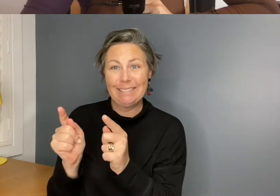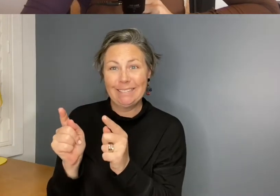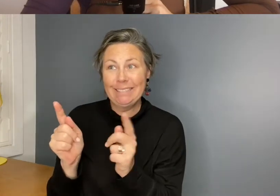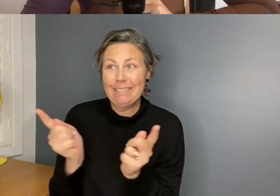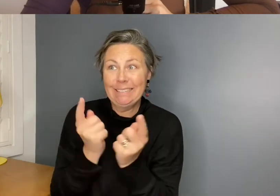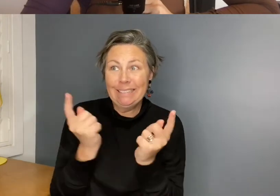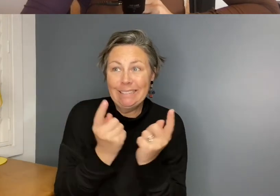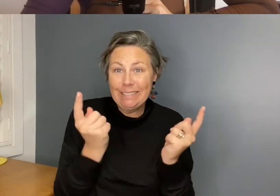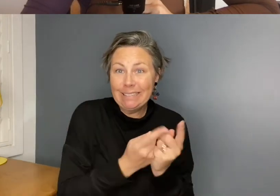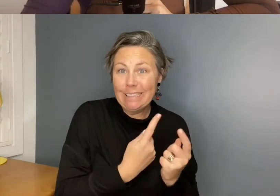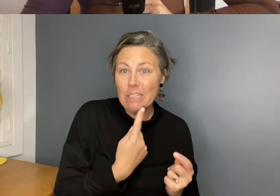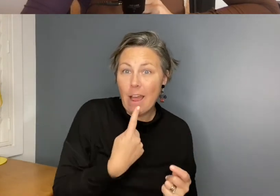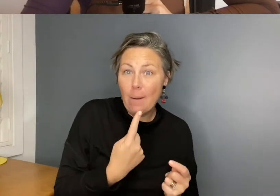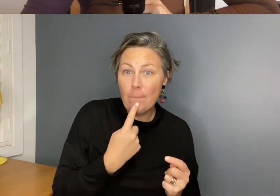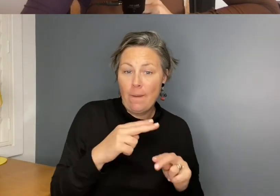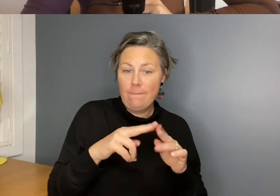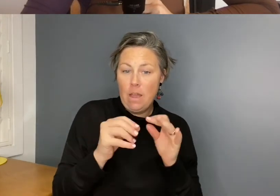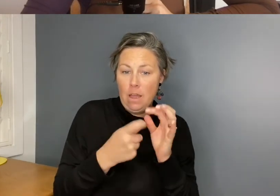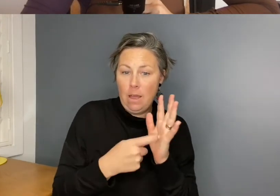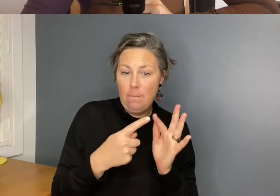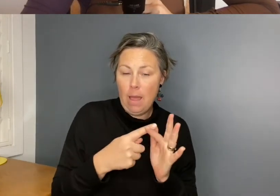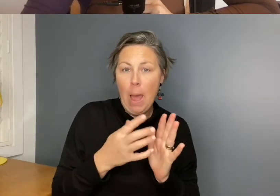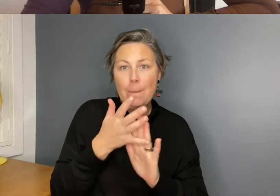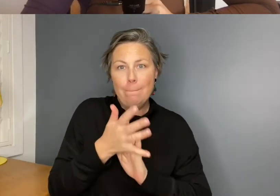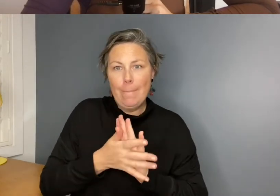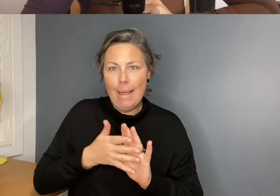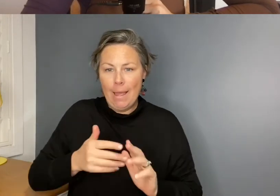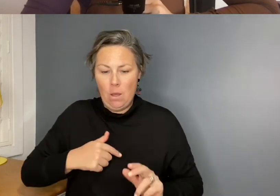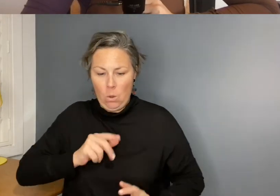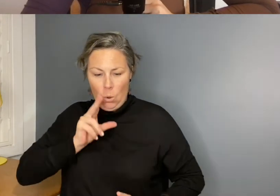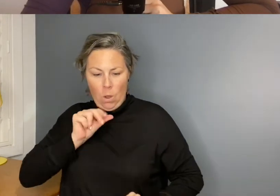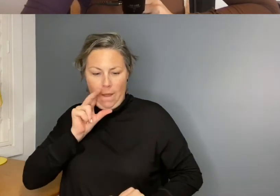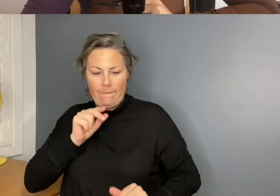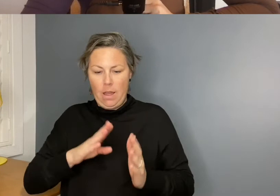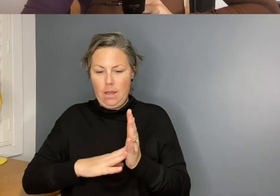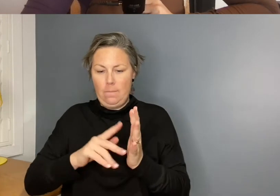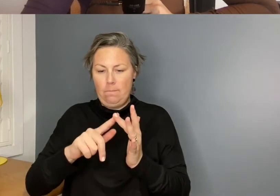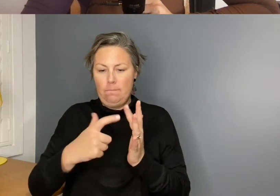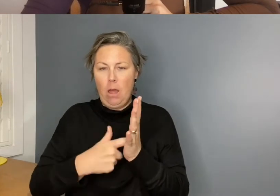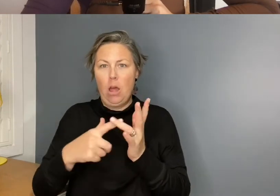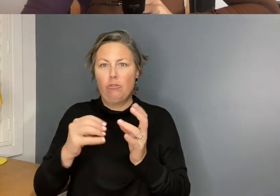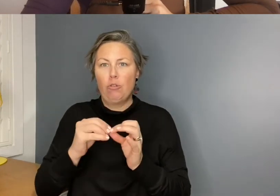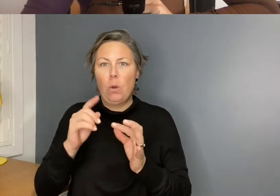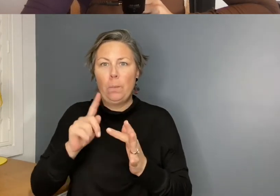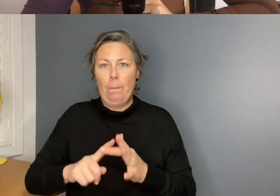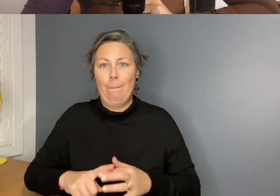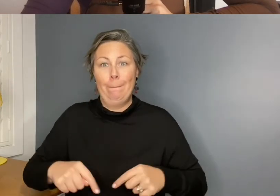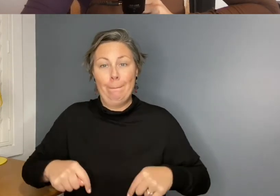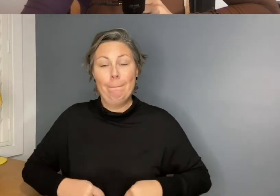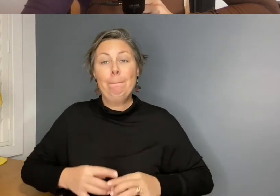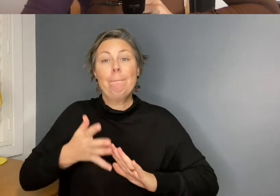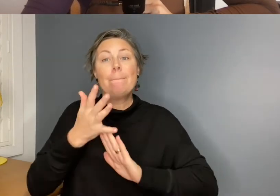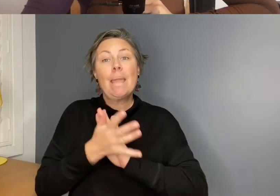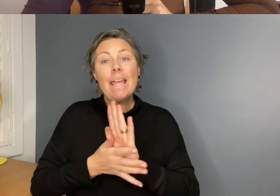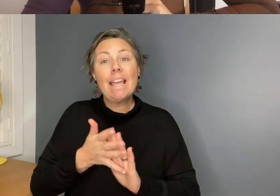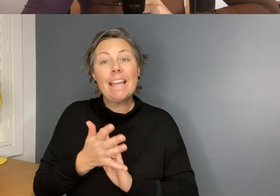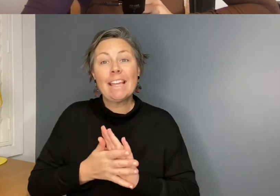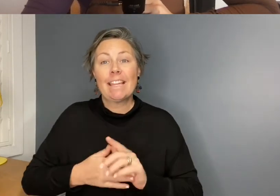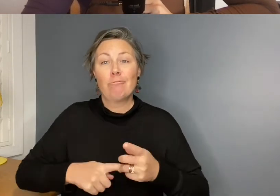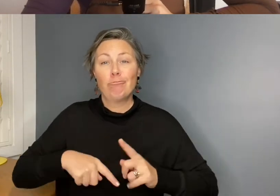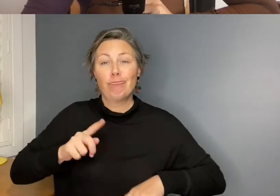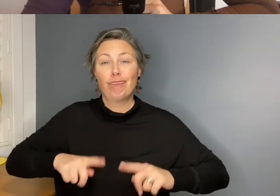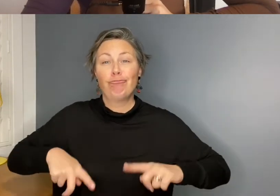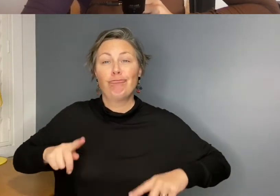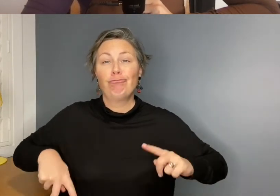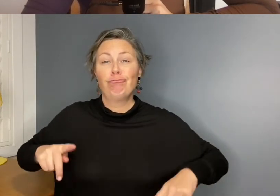more different types of microbe you are supporting. And what that all adds up to is a more diverse microbiome, which we